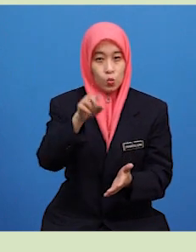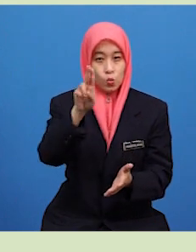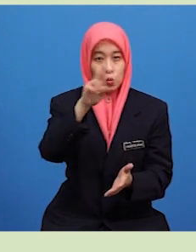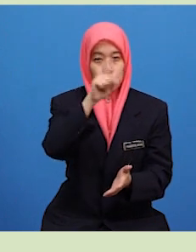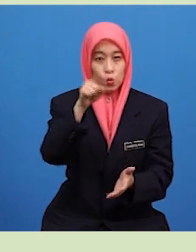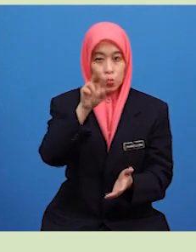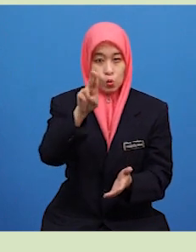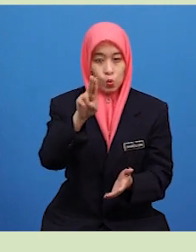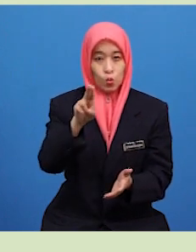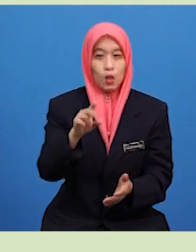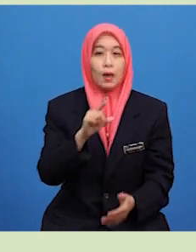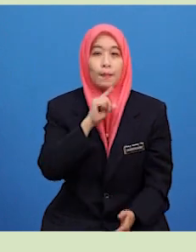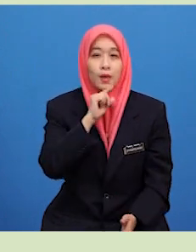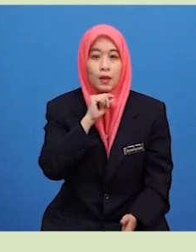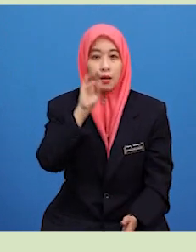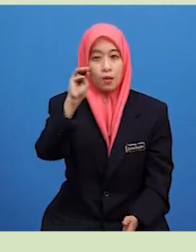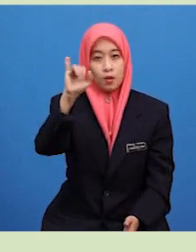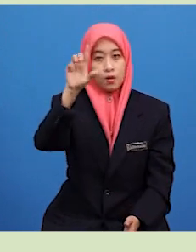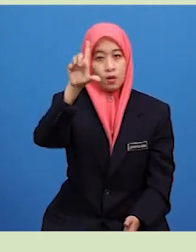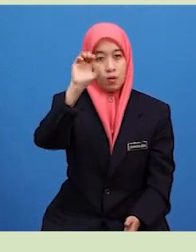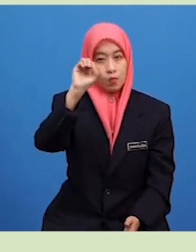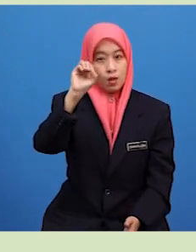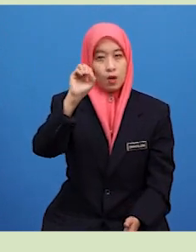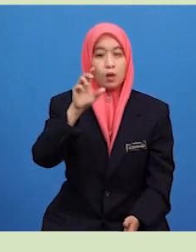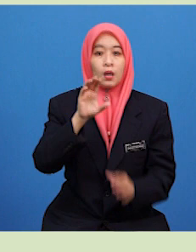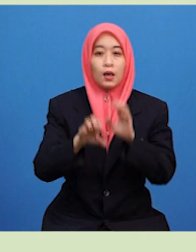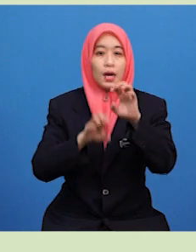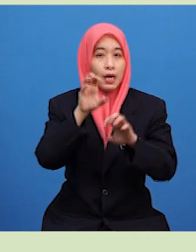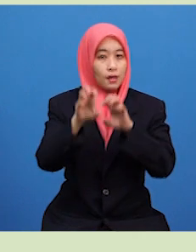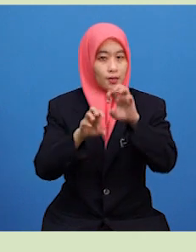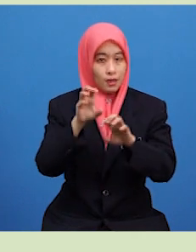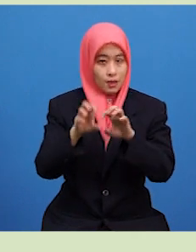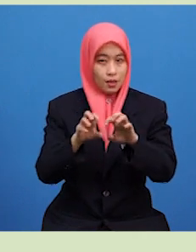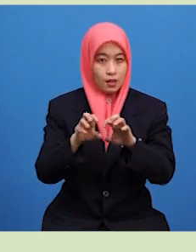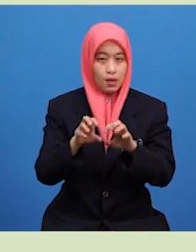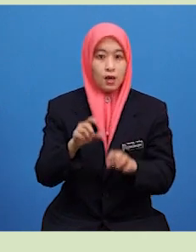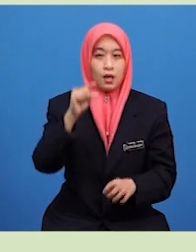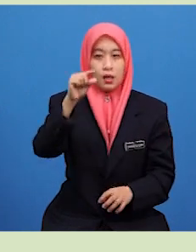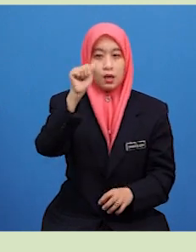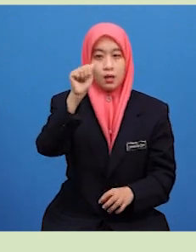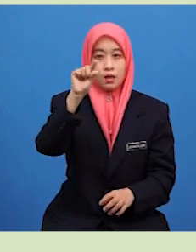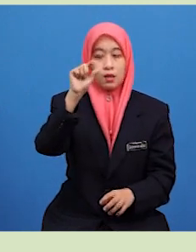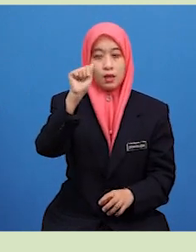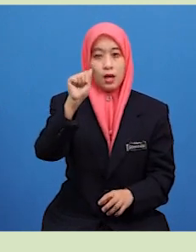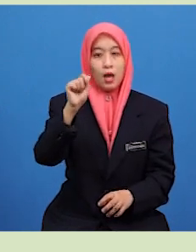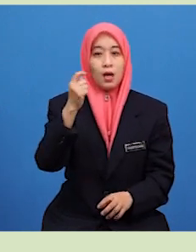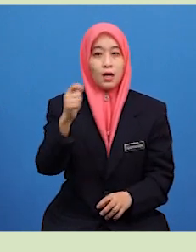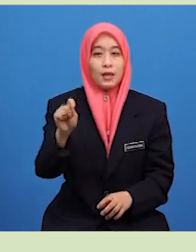Milo, the dog, Gaga the cat,